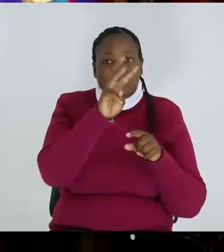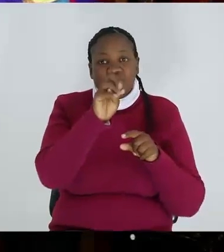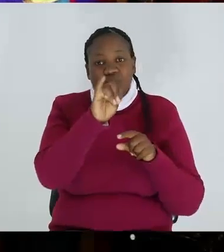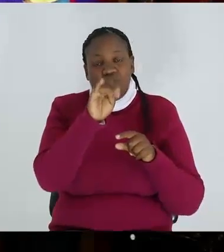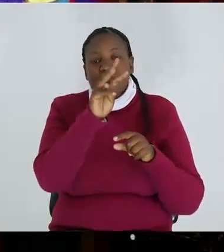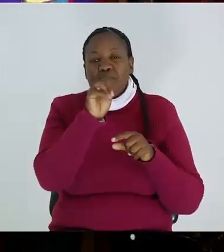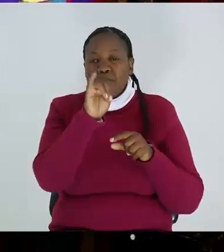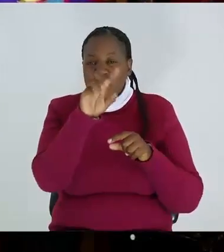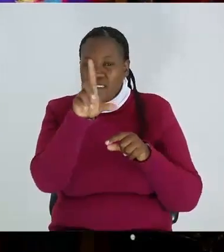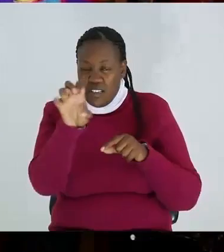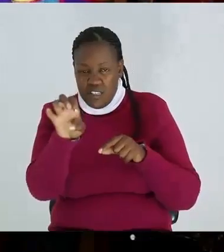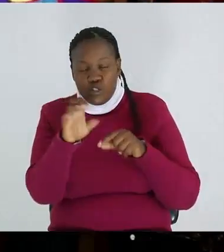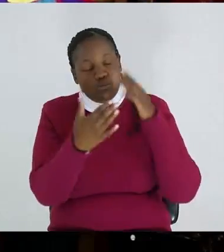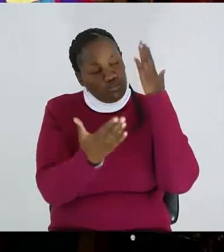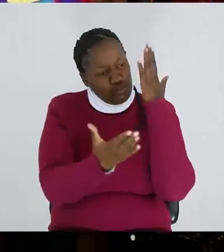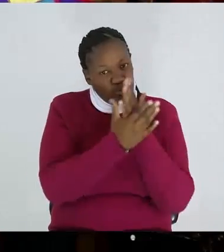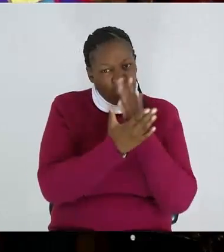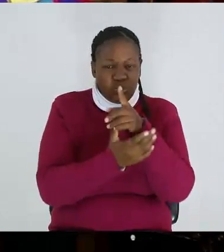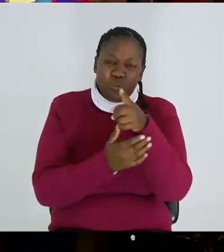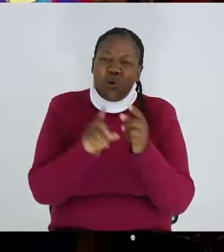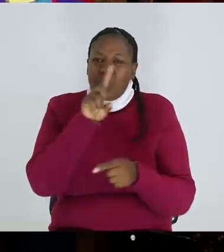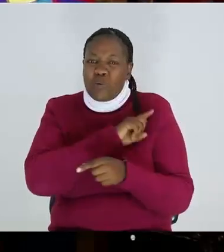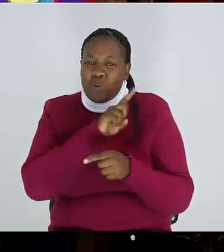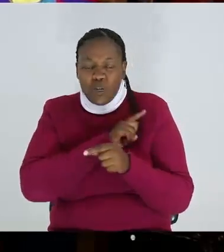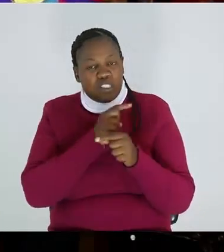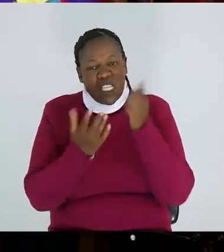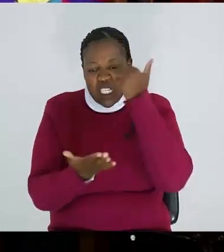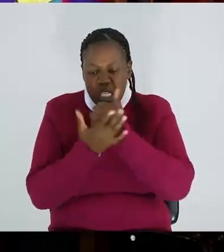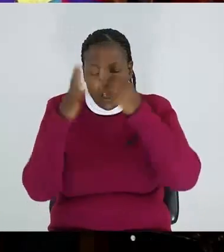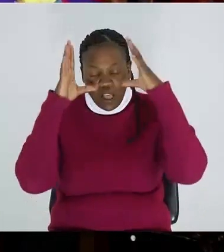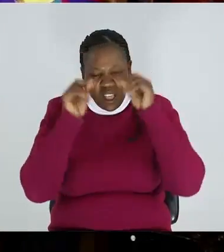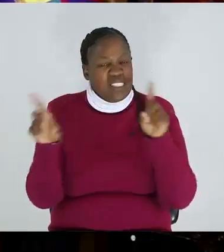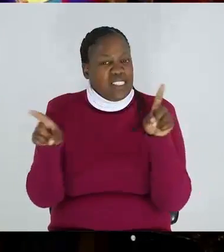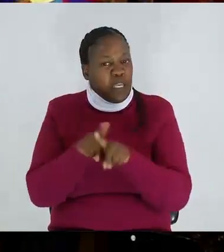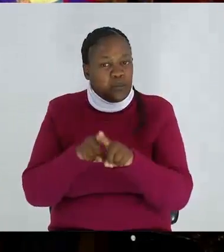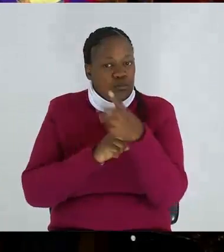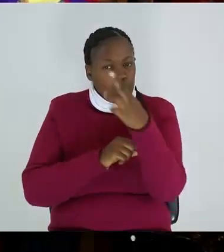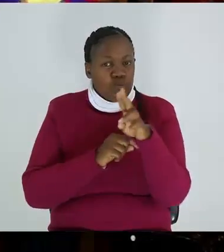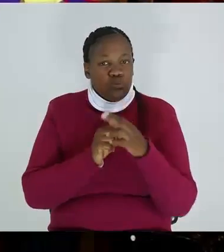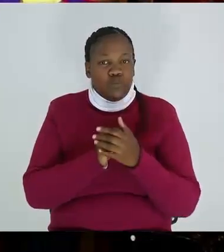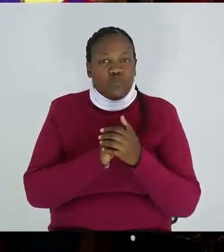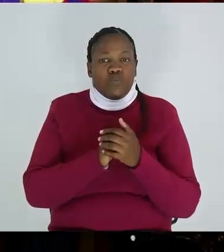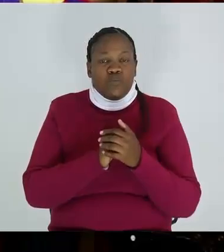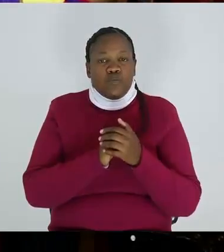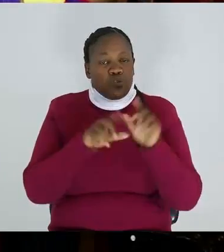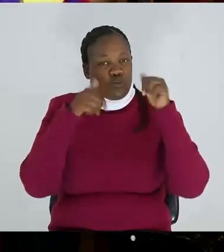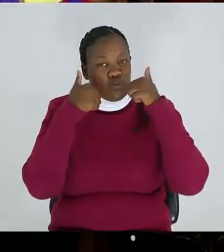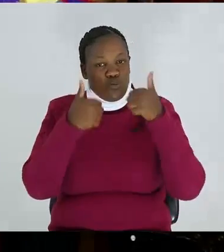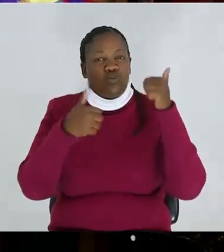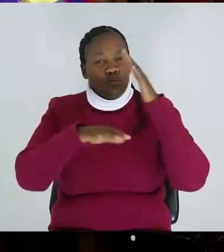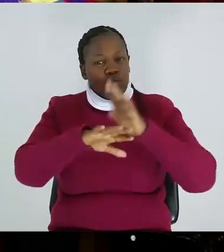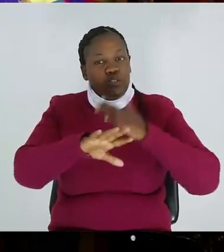Absolutely right, Rosemary. Elizabeth Trout, don't sit and sleep, child. The perfect example would